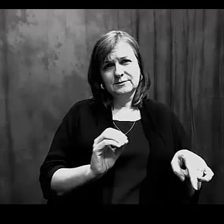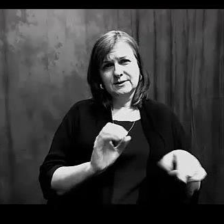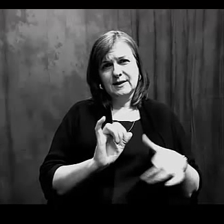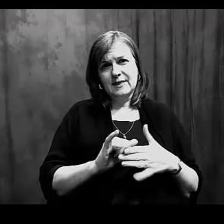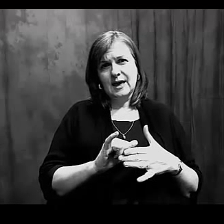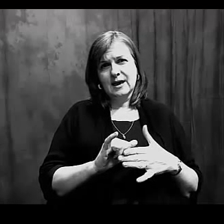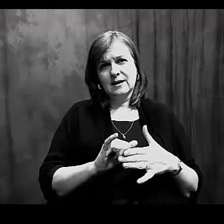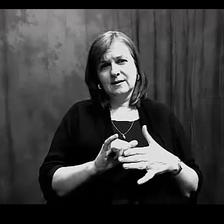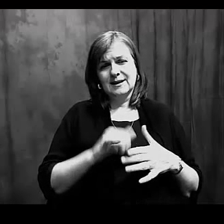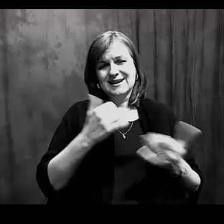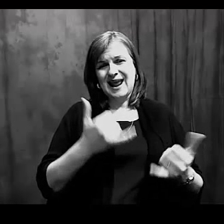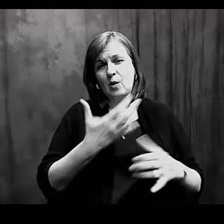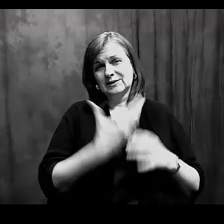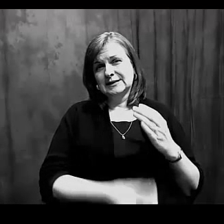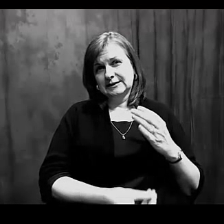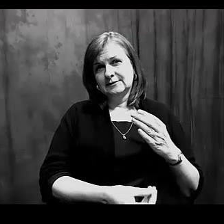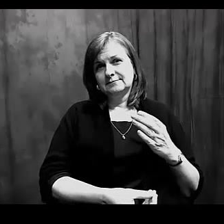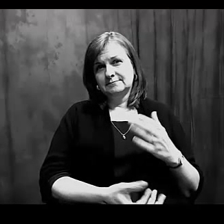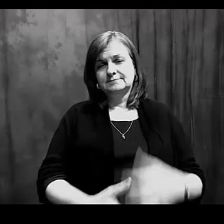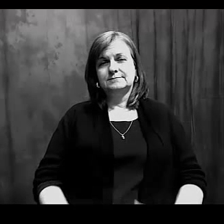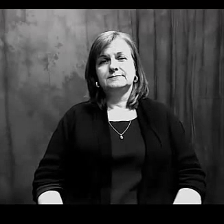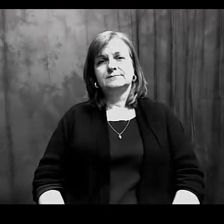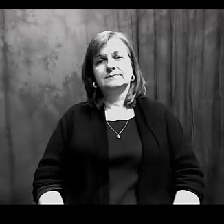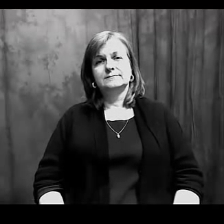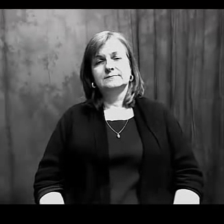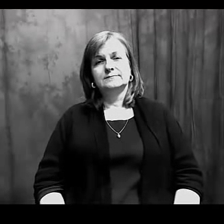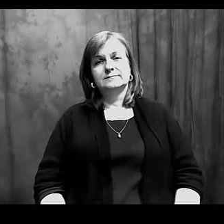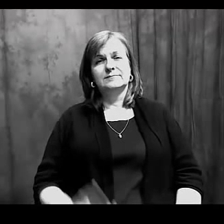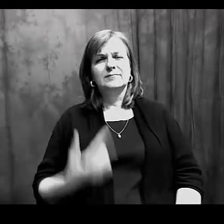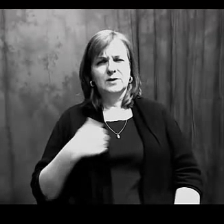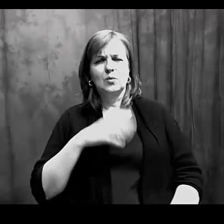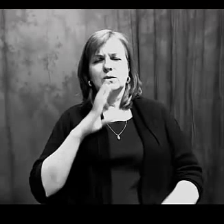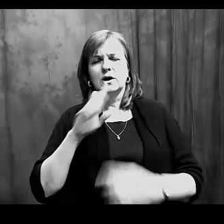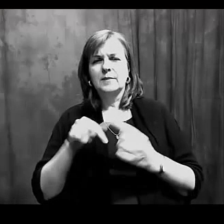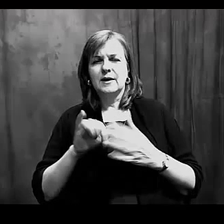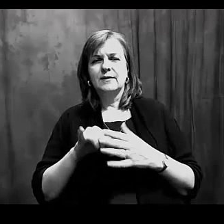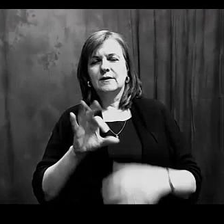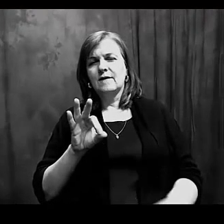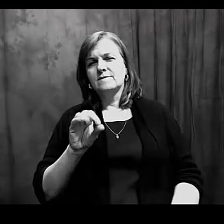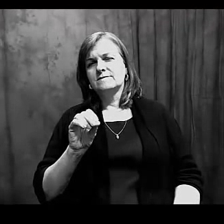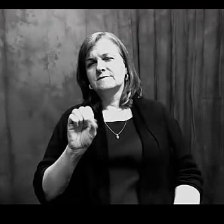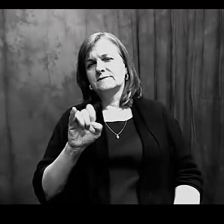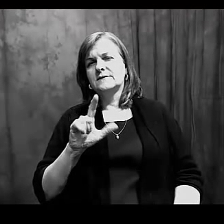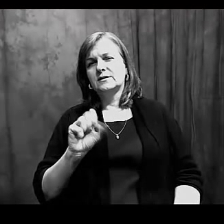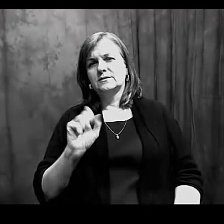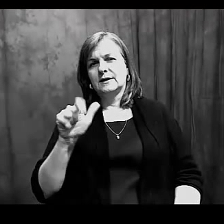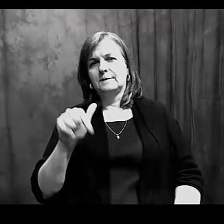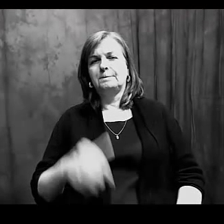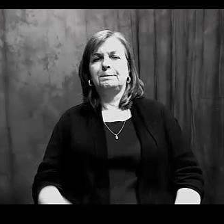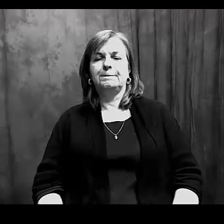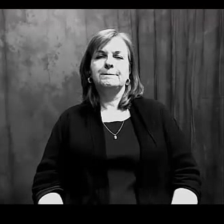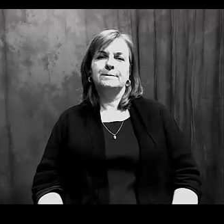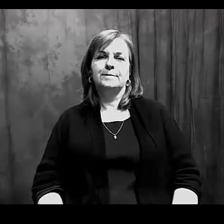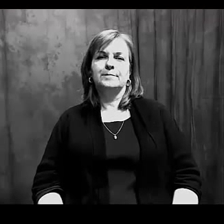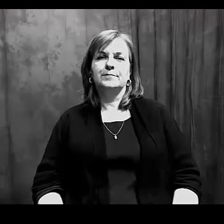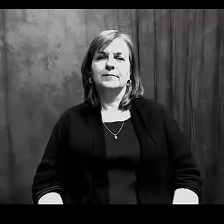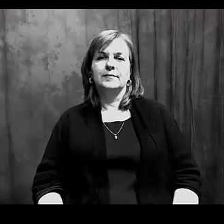organisms that are now extinct. So we'll do that. We'll look at fossil records and so